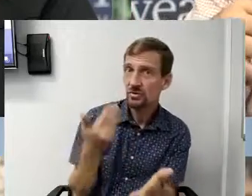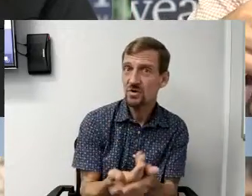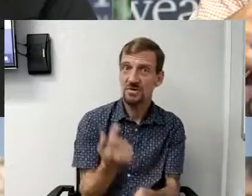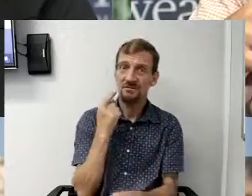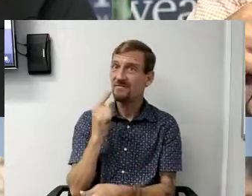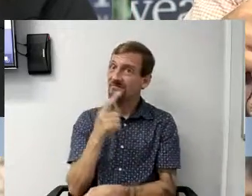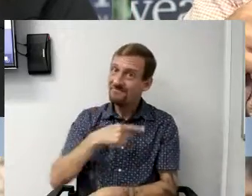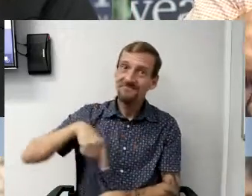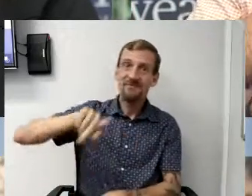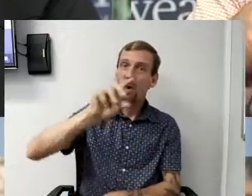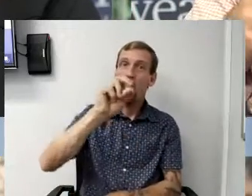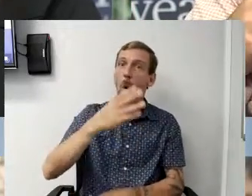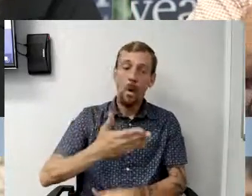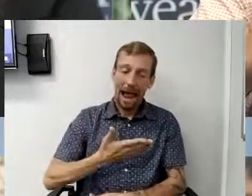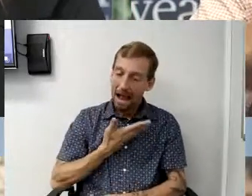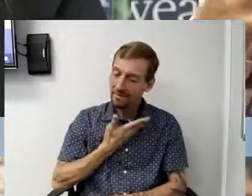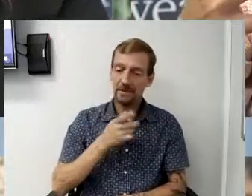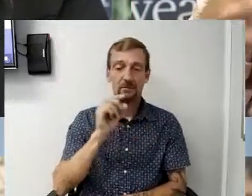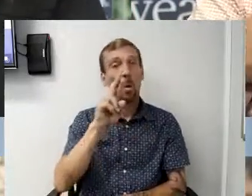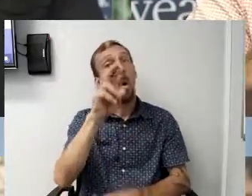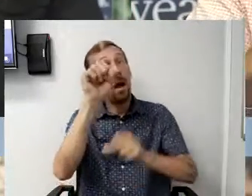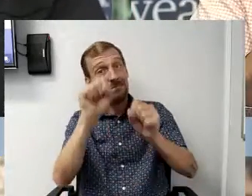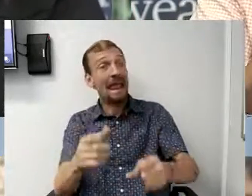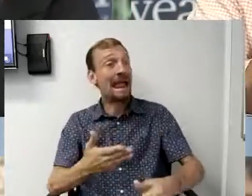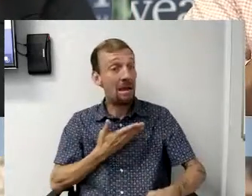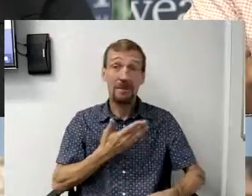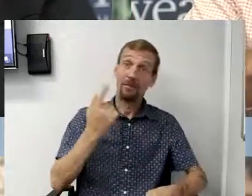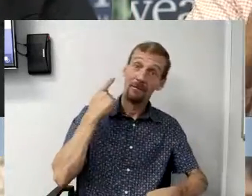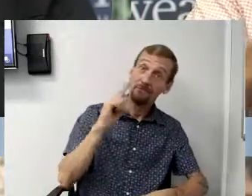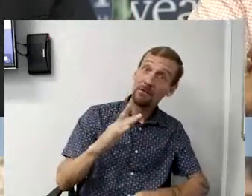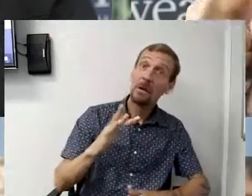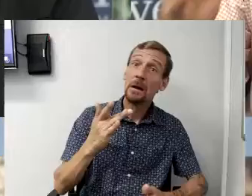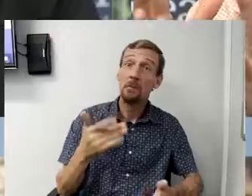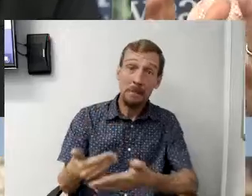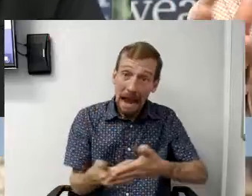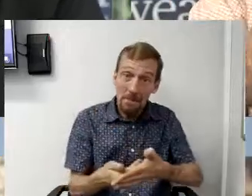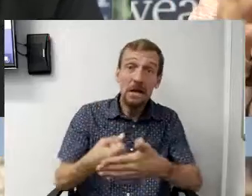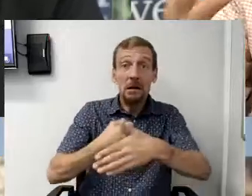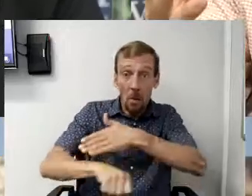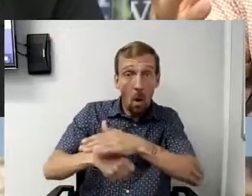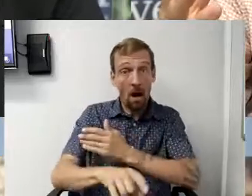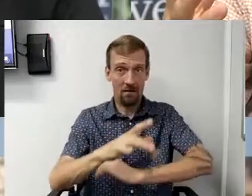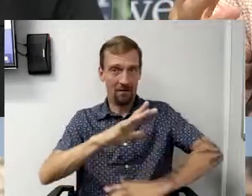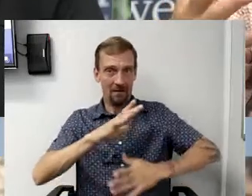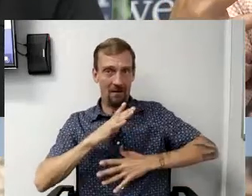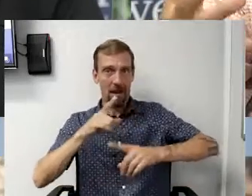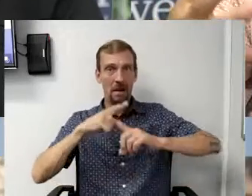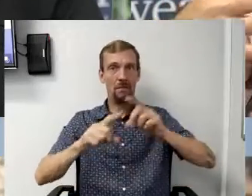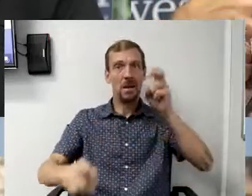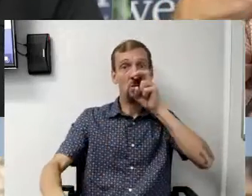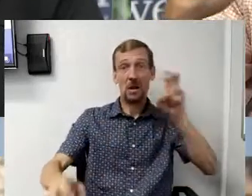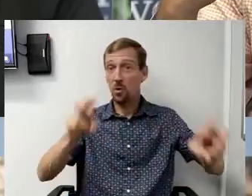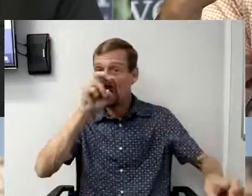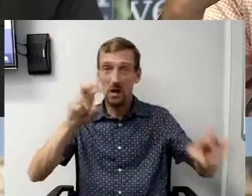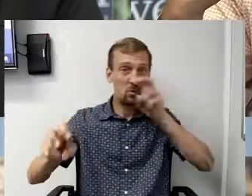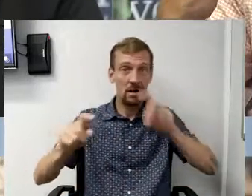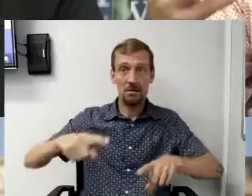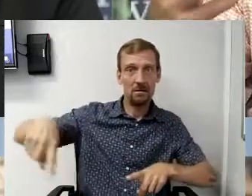thing, or a happy thing, having babies and doing things like that. And so restricting visitors for either one of those is a